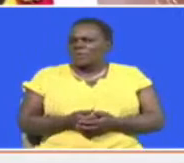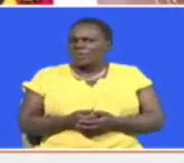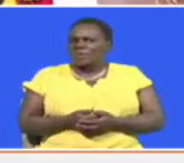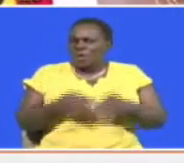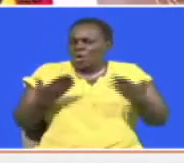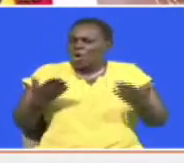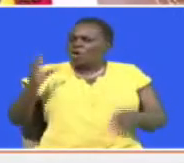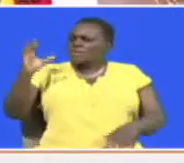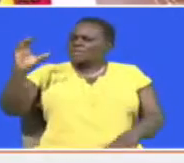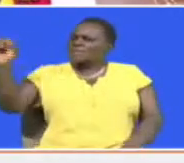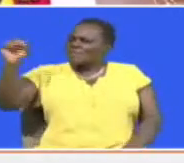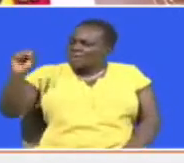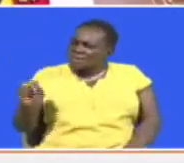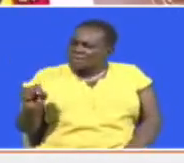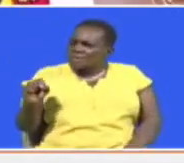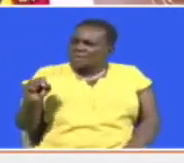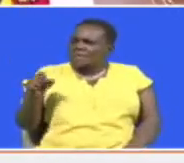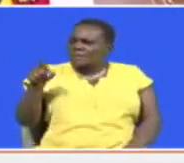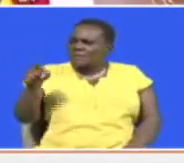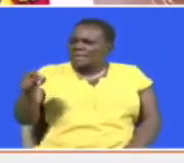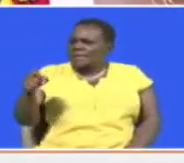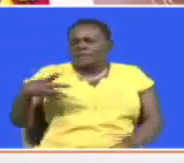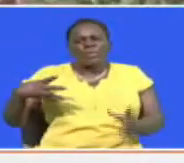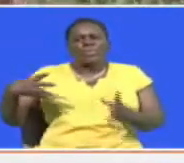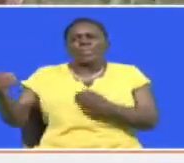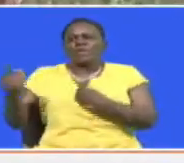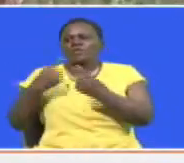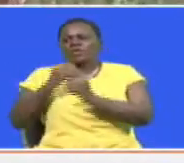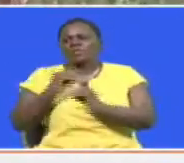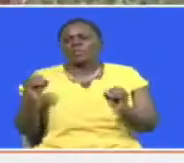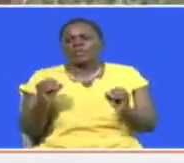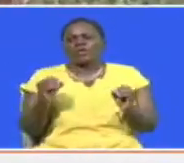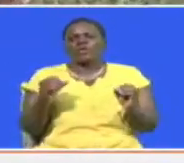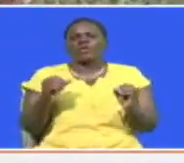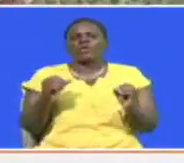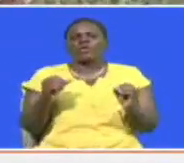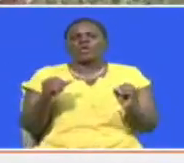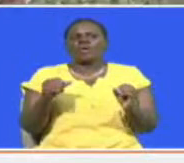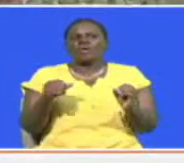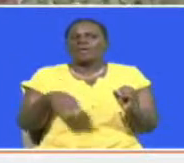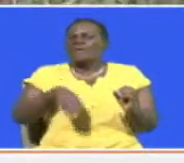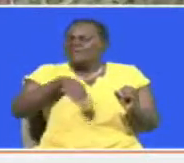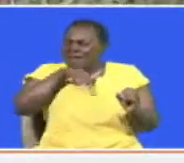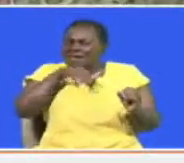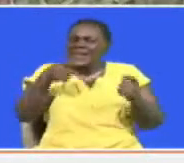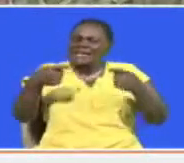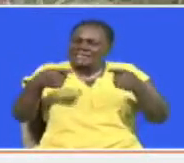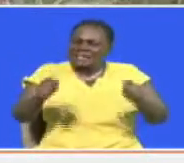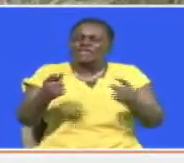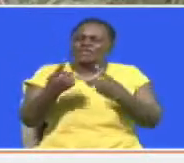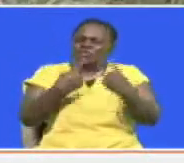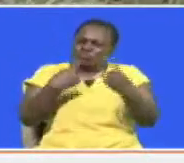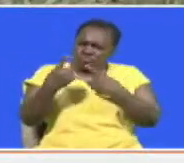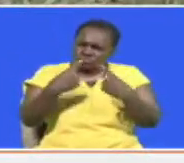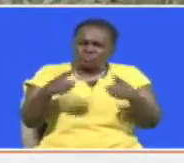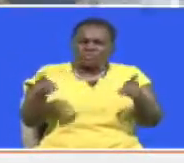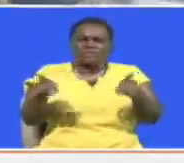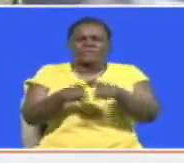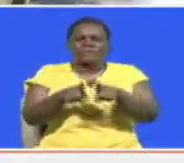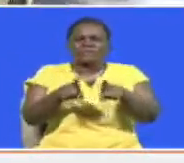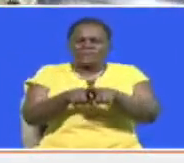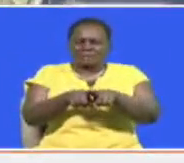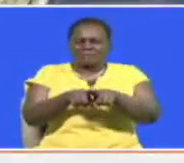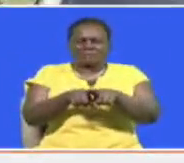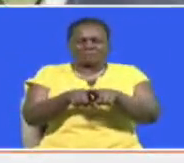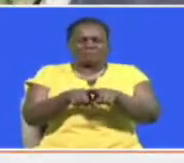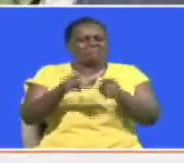waziri. Yeye akatoroka. Not even the intervention of the opposition chief seemed to soften the